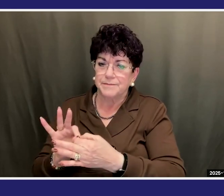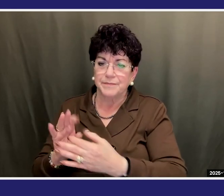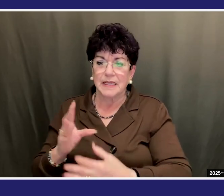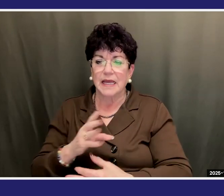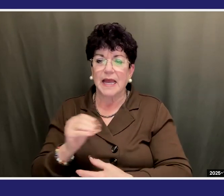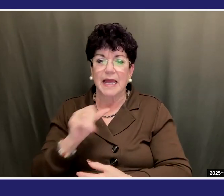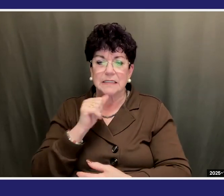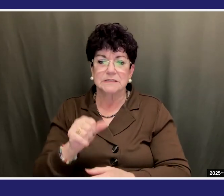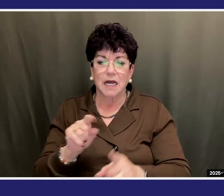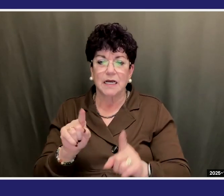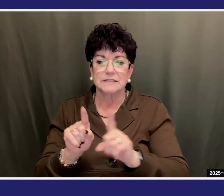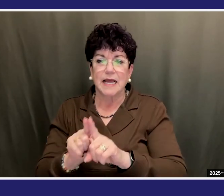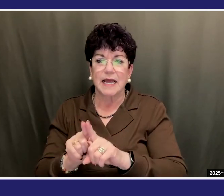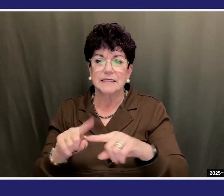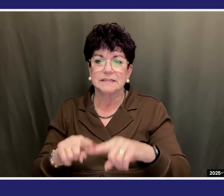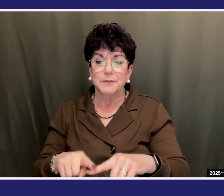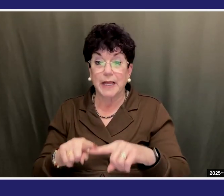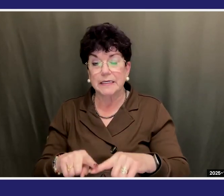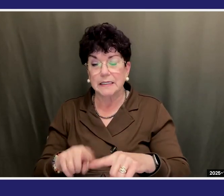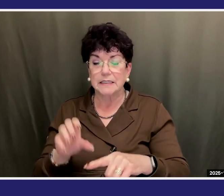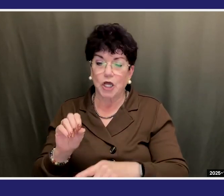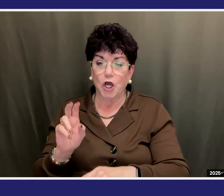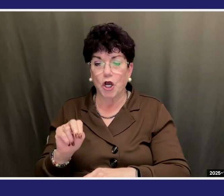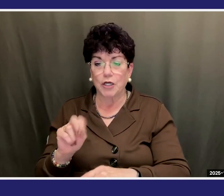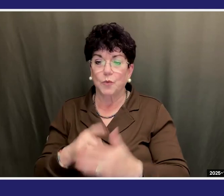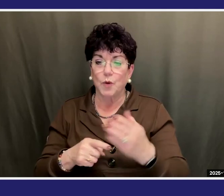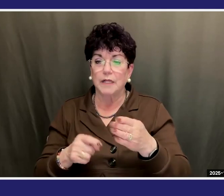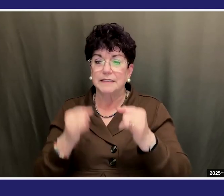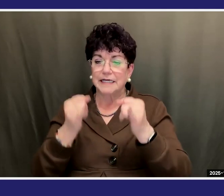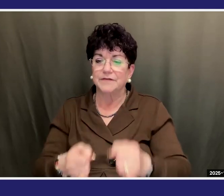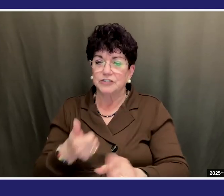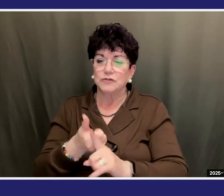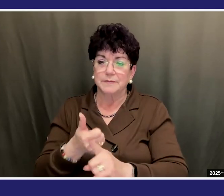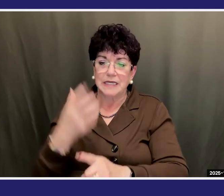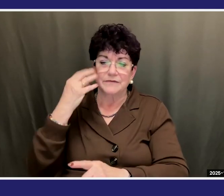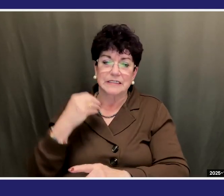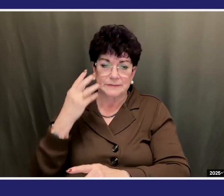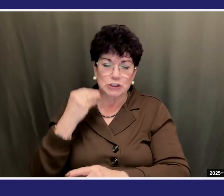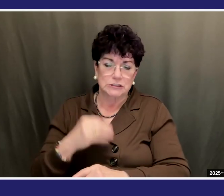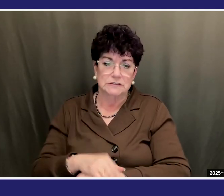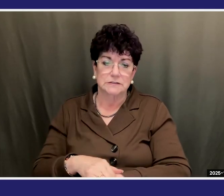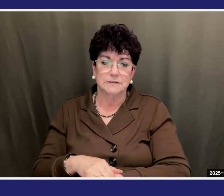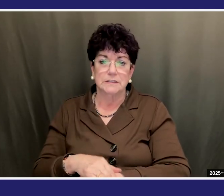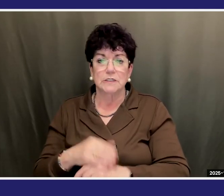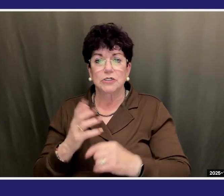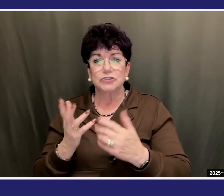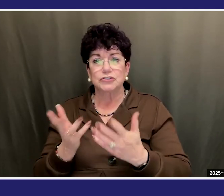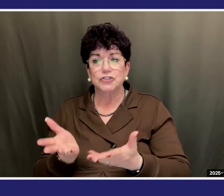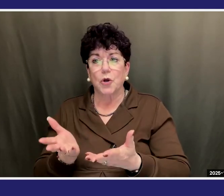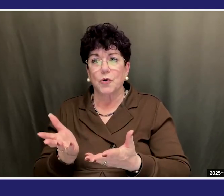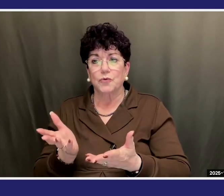not as dependent on what the individual experiences. So